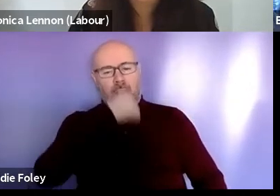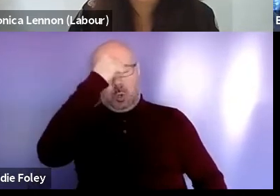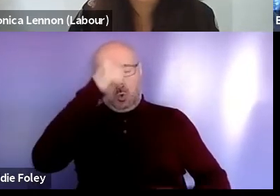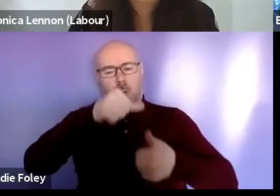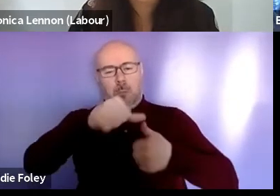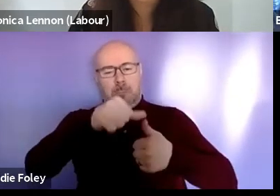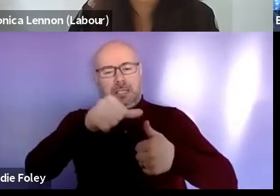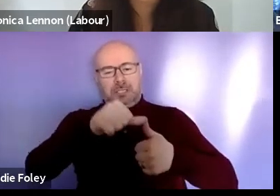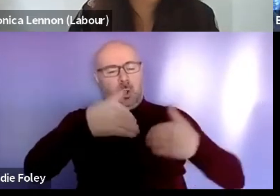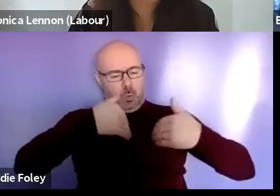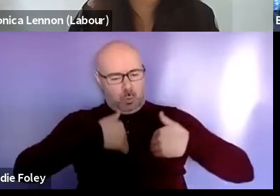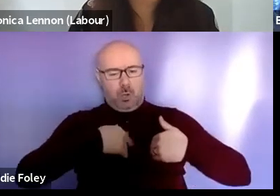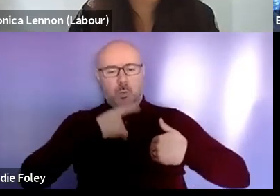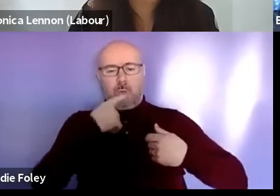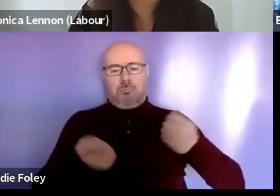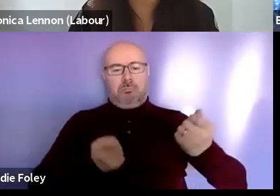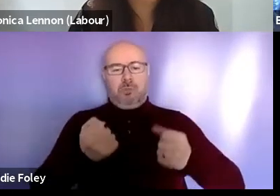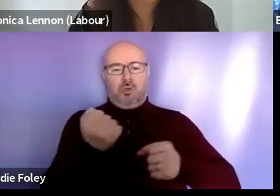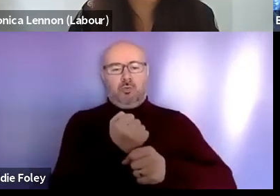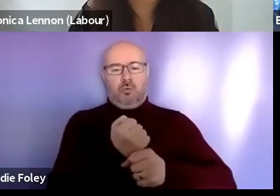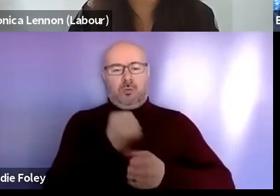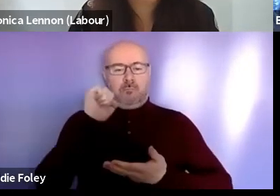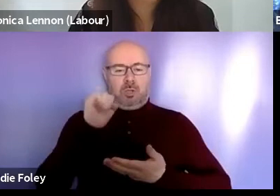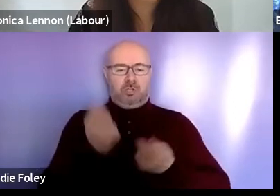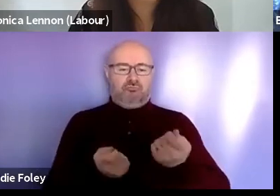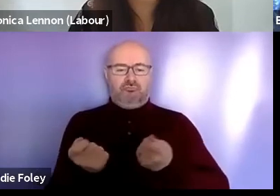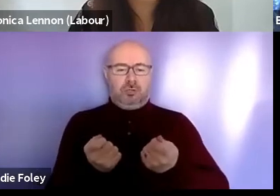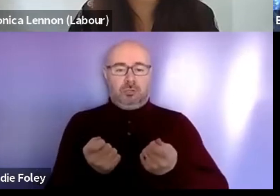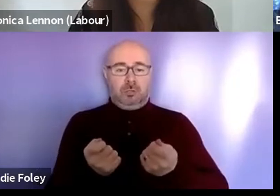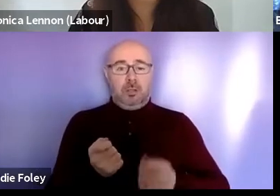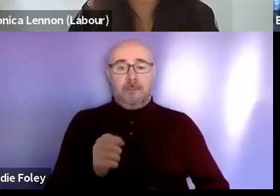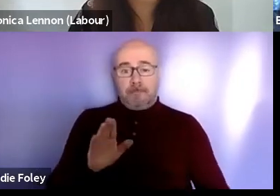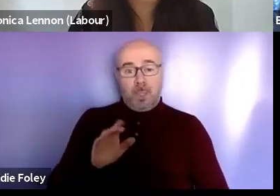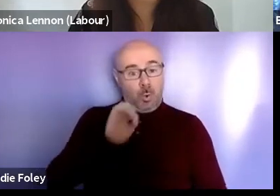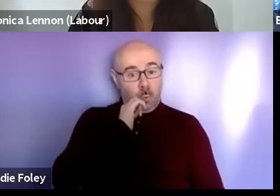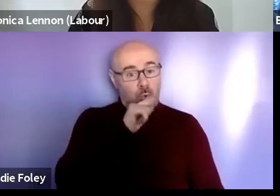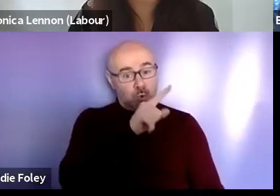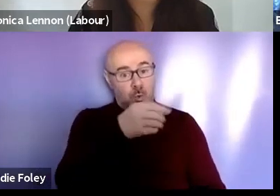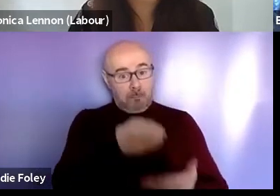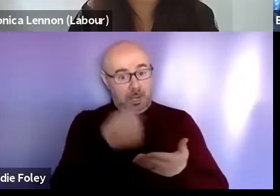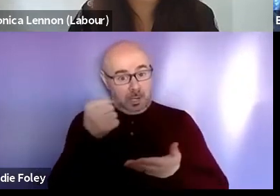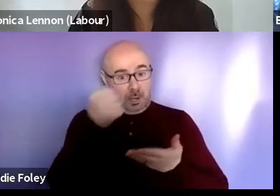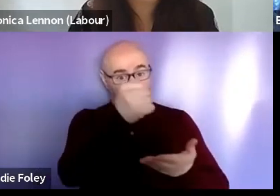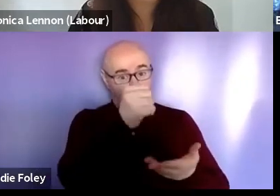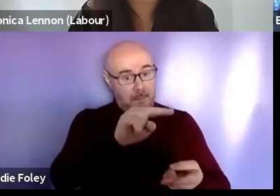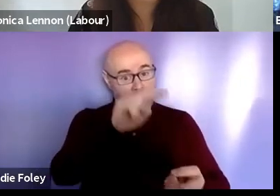dosh into it that it's going to need? Well, I actually think the money is there, it's just not being used properly.